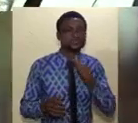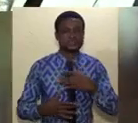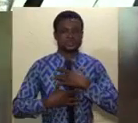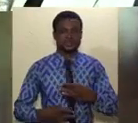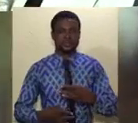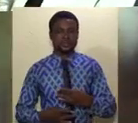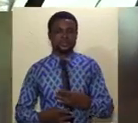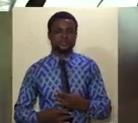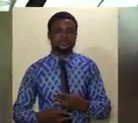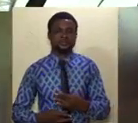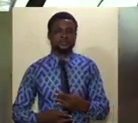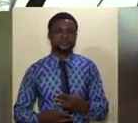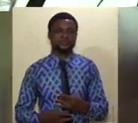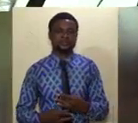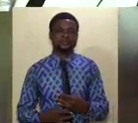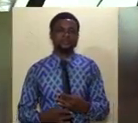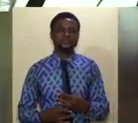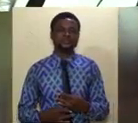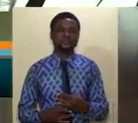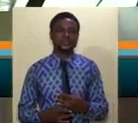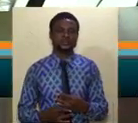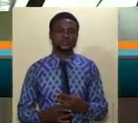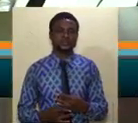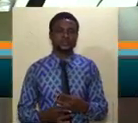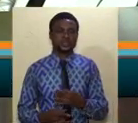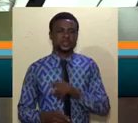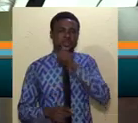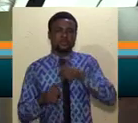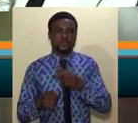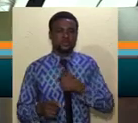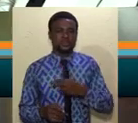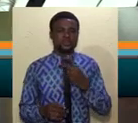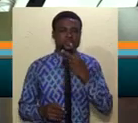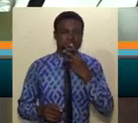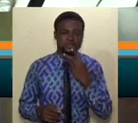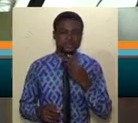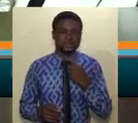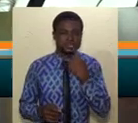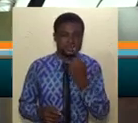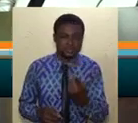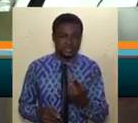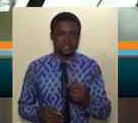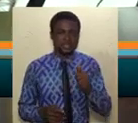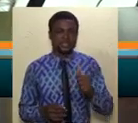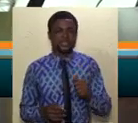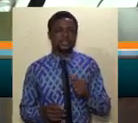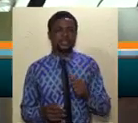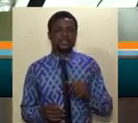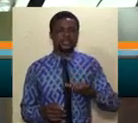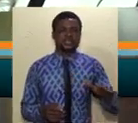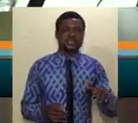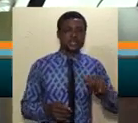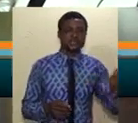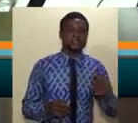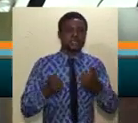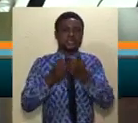Wow, thank you for clarifying that. So when we say a child, anything that is done against the child is an